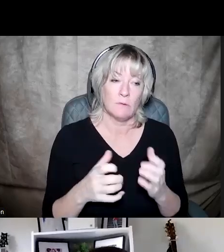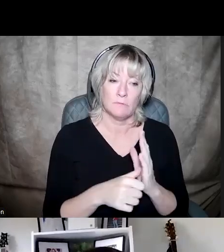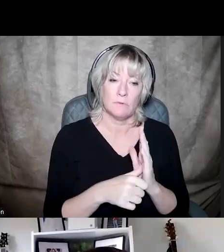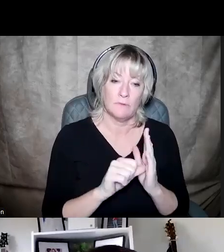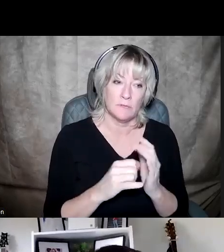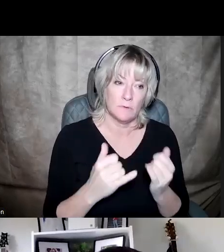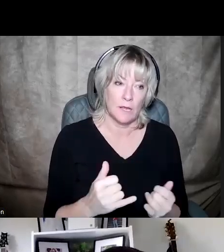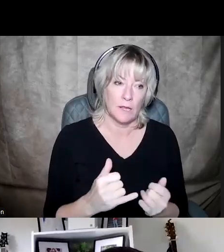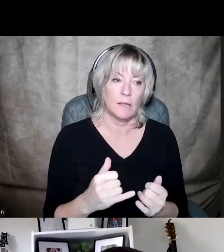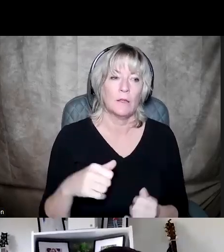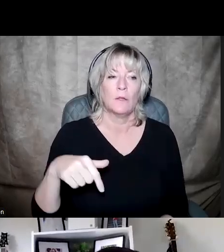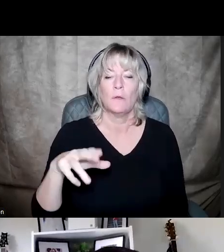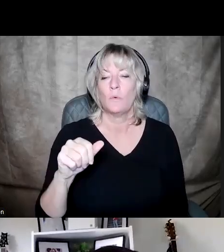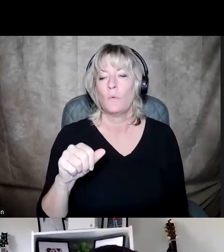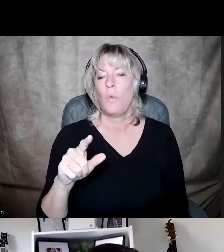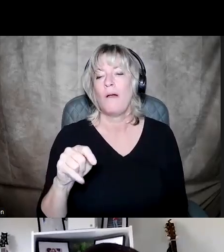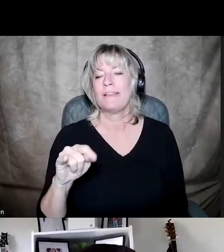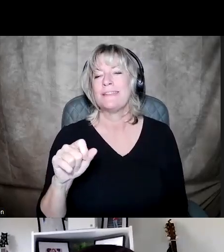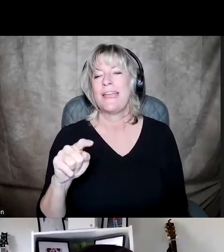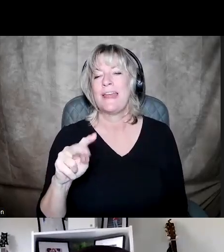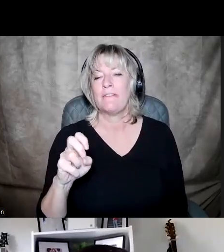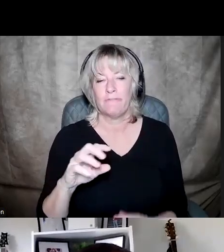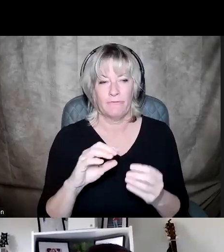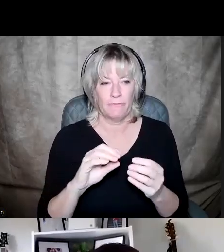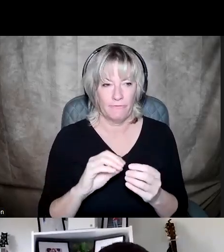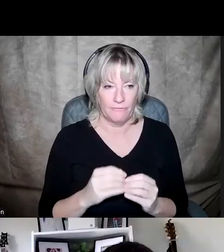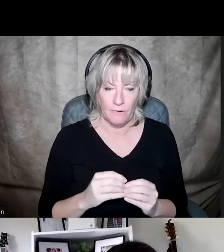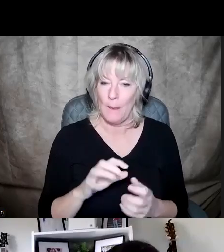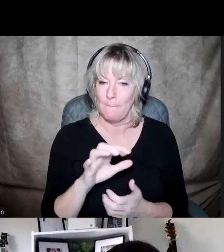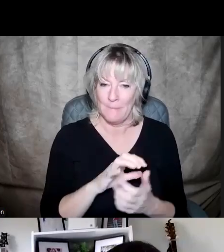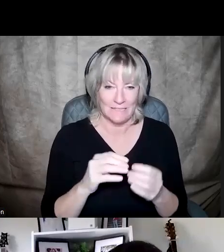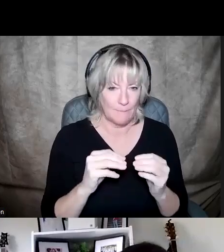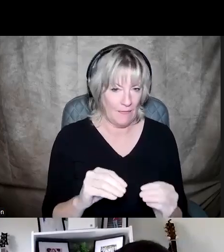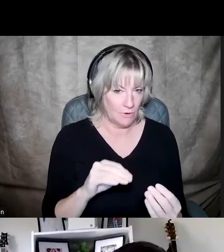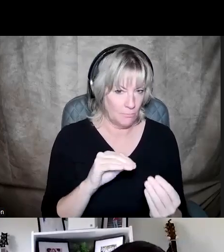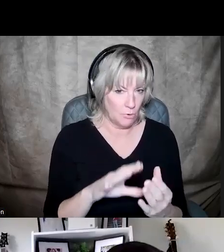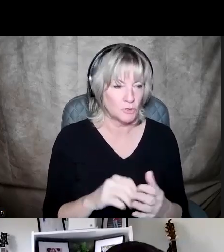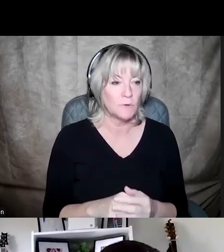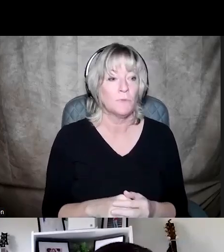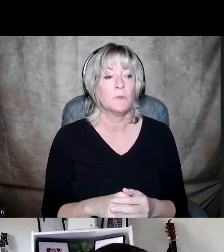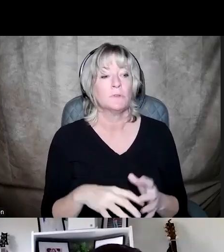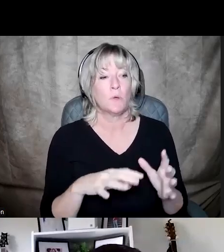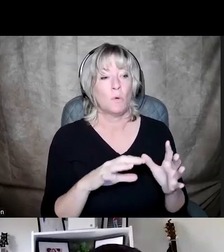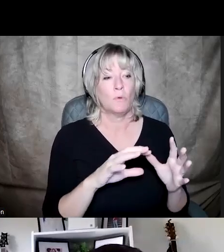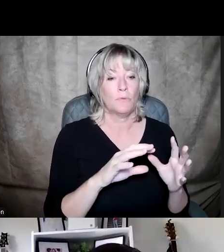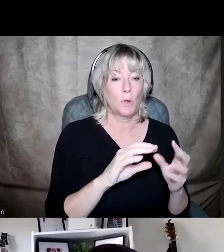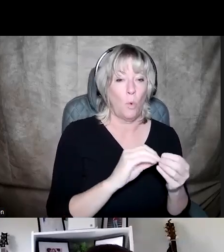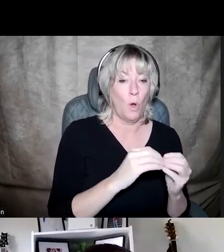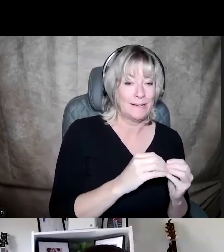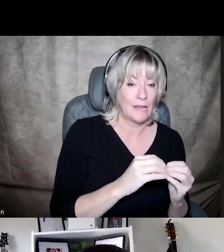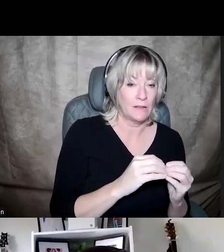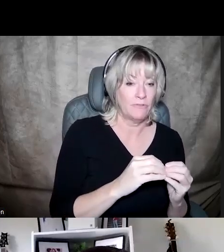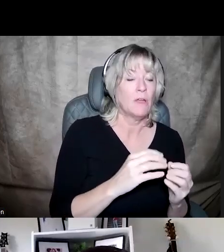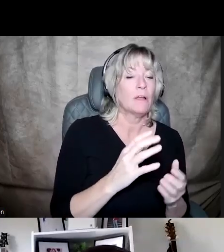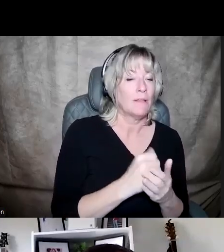is the qualitative component of our evaluation. So it was very much a mixed method approach. And in addition to all of the quantitative data that we collected from the programs,